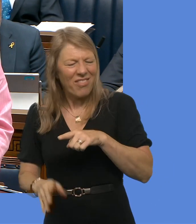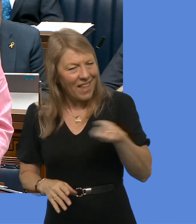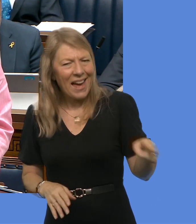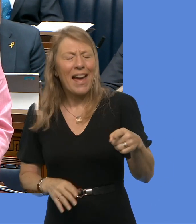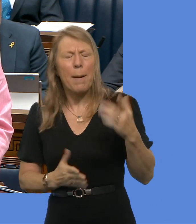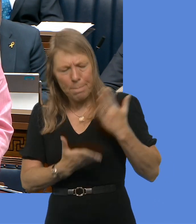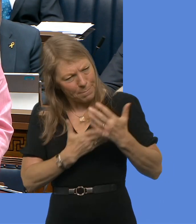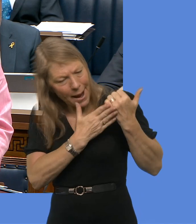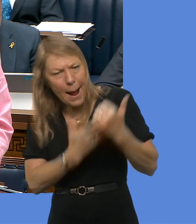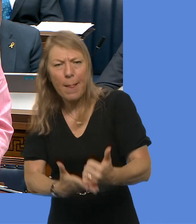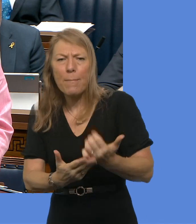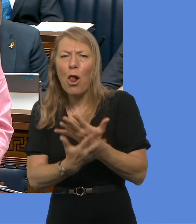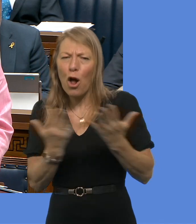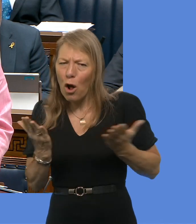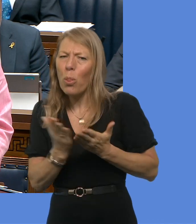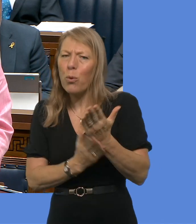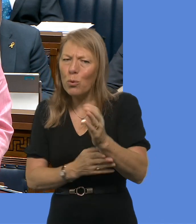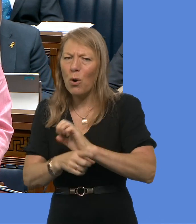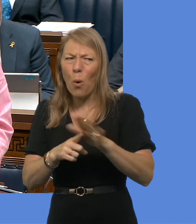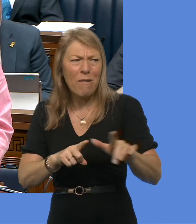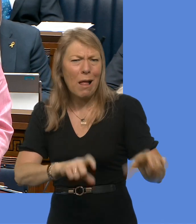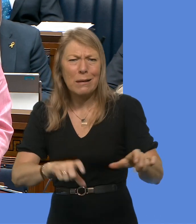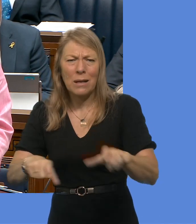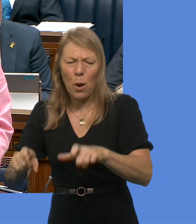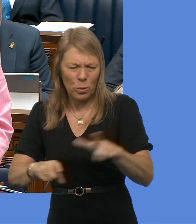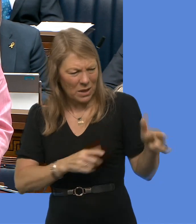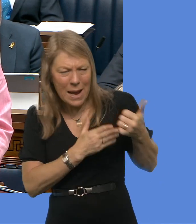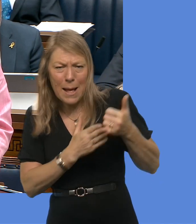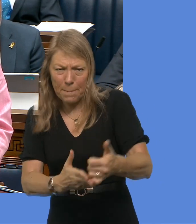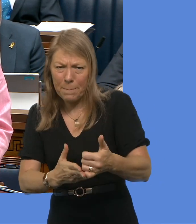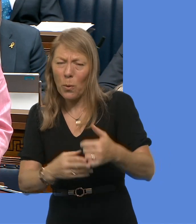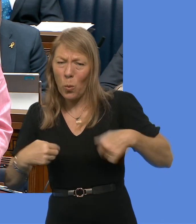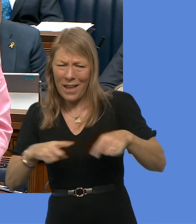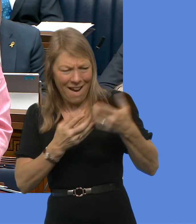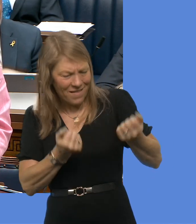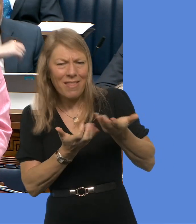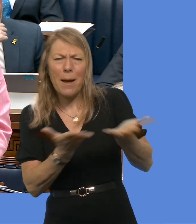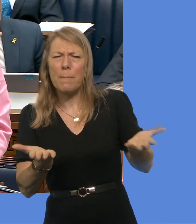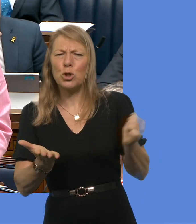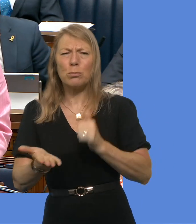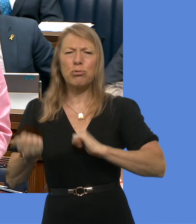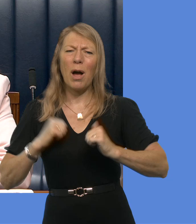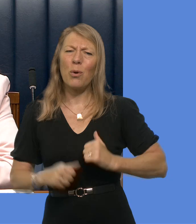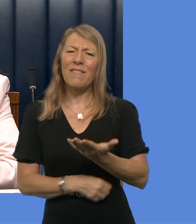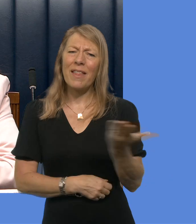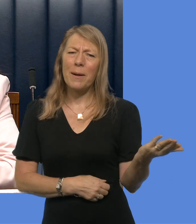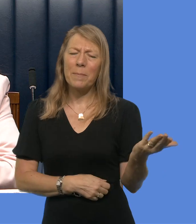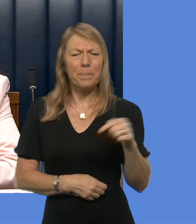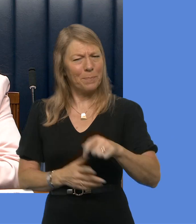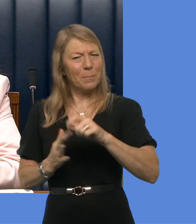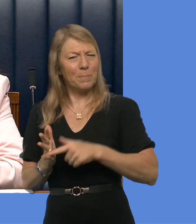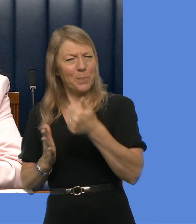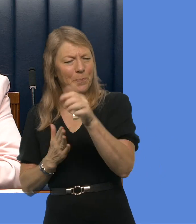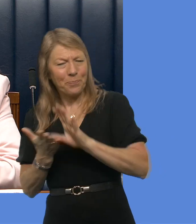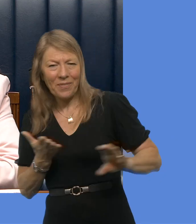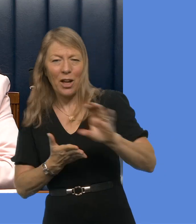within those communities. So we have a third sector here that we should be very proud of, and I'm glad that this project has contributed in such a positive way to increasing that resilience